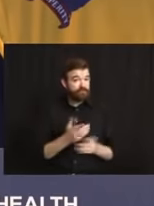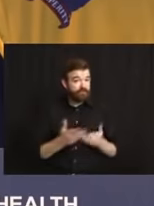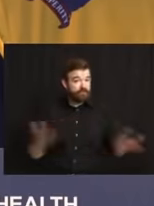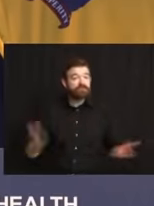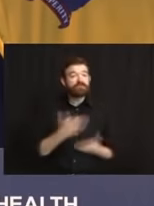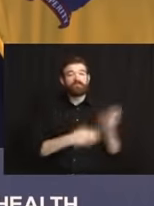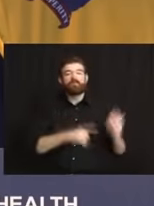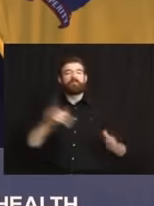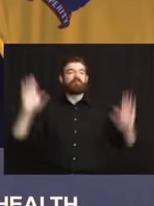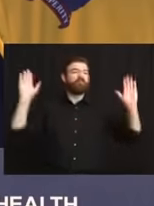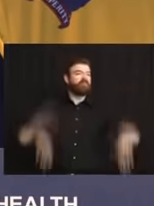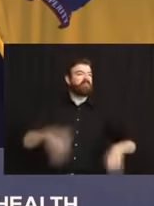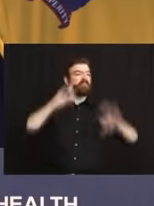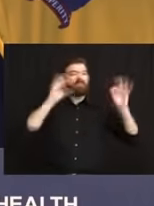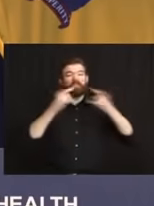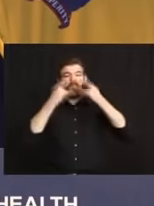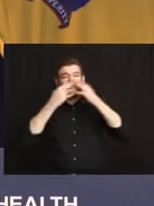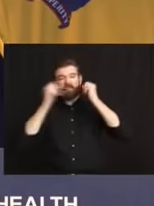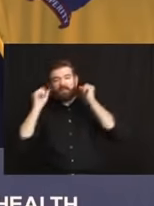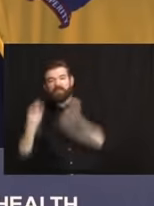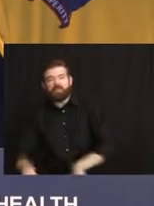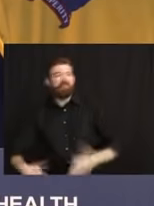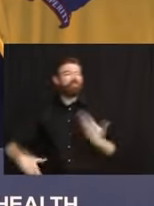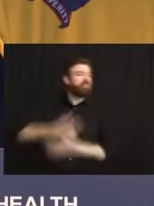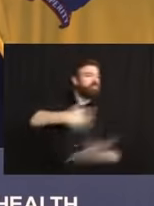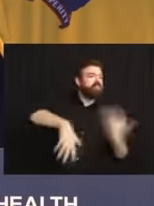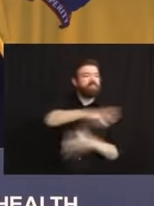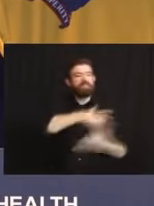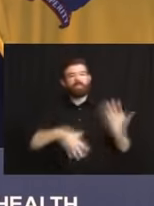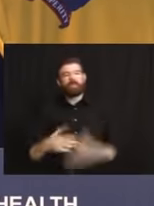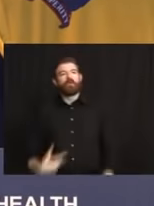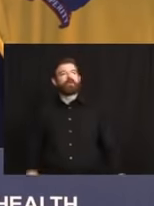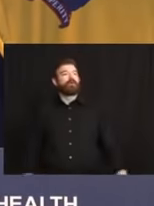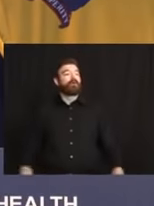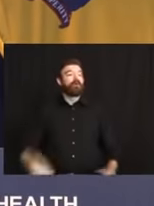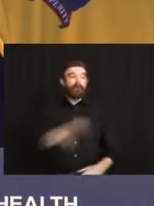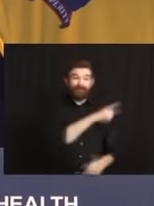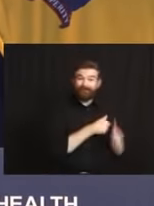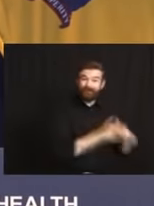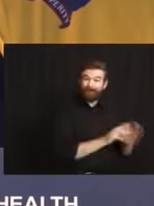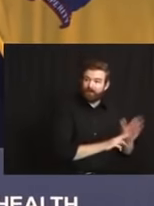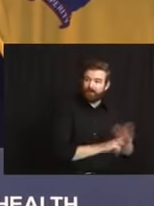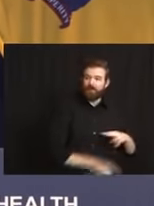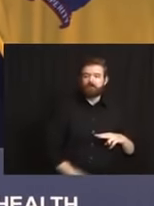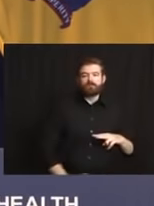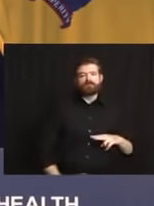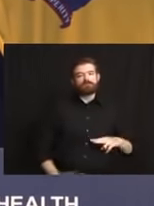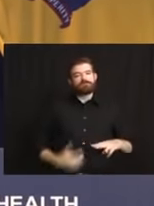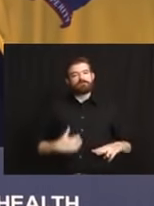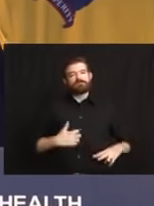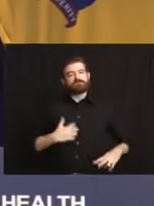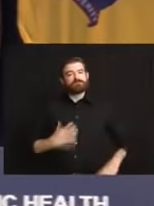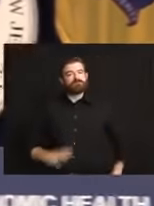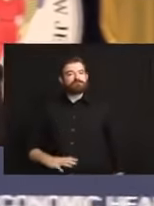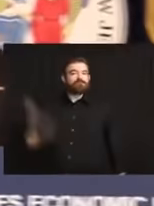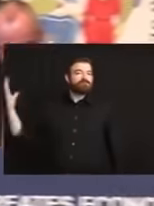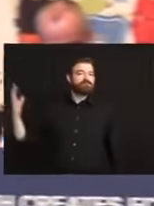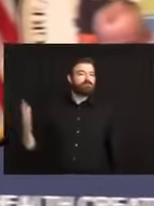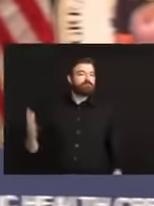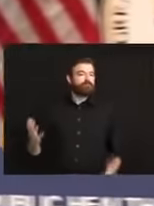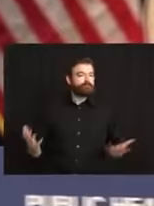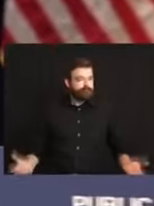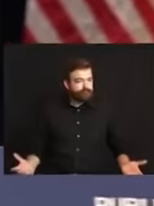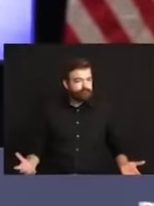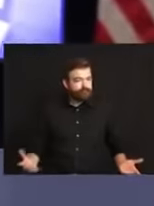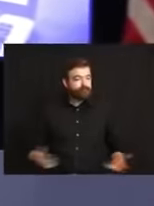local municipalities can do. Judy, any comment on isolation and LTC visitations? Sure. Let me start with